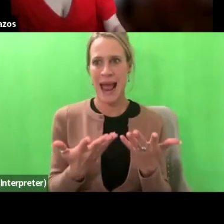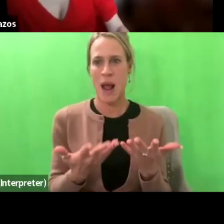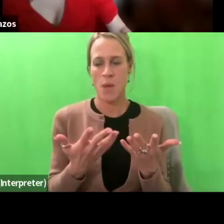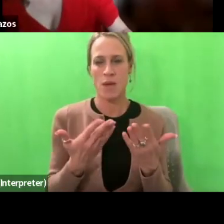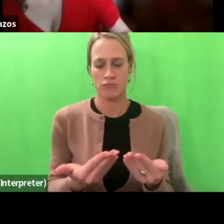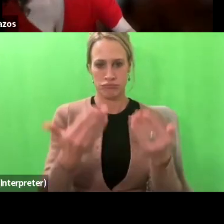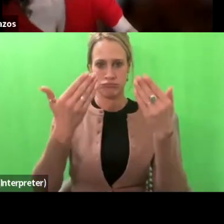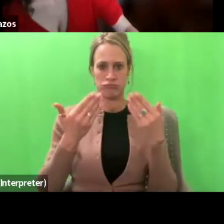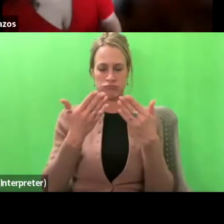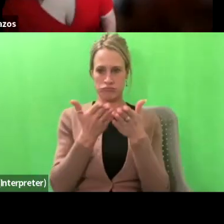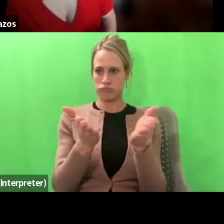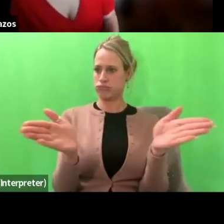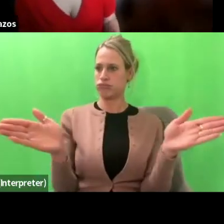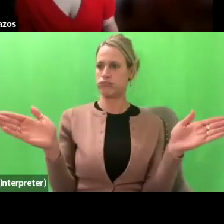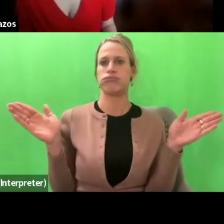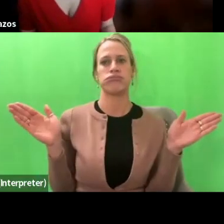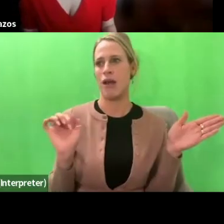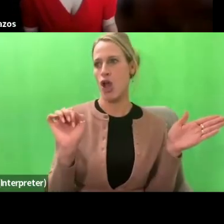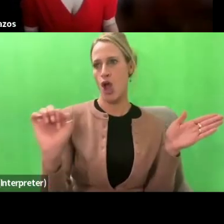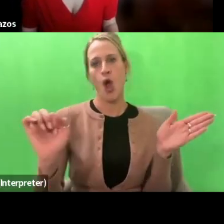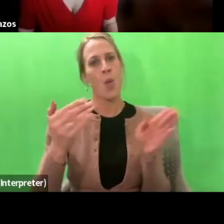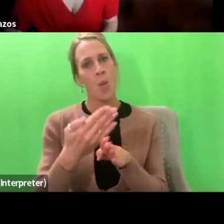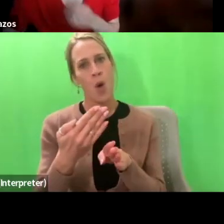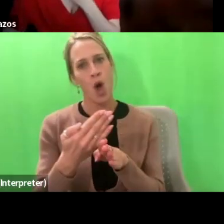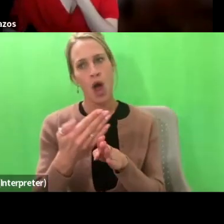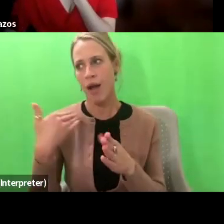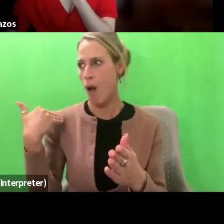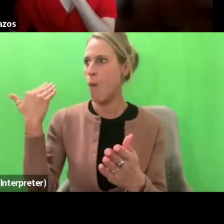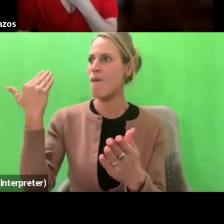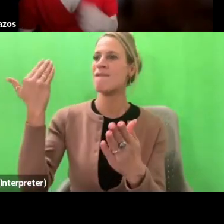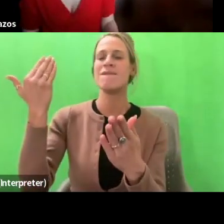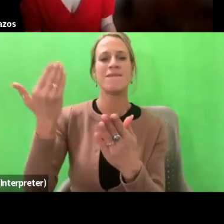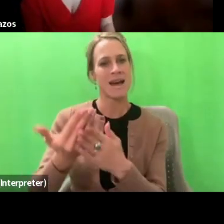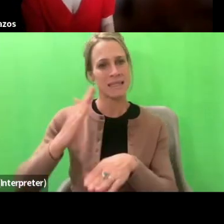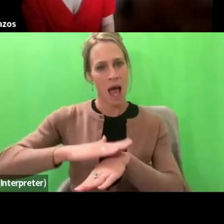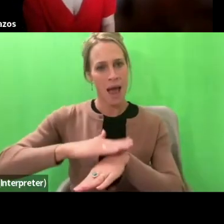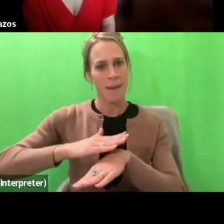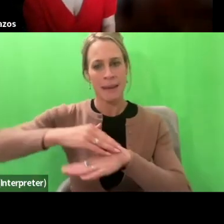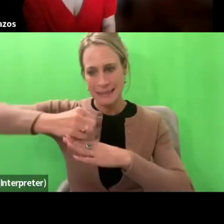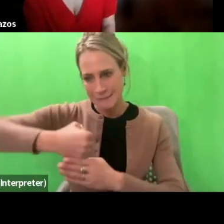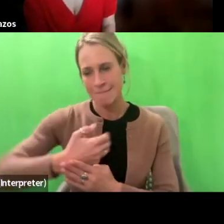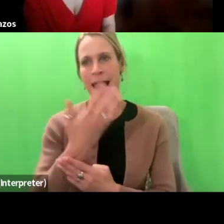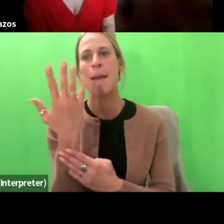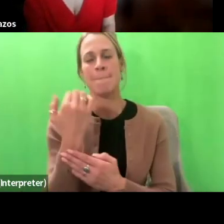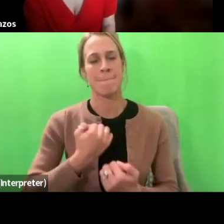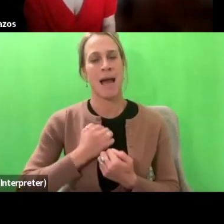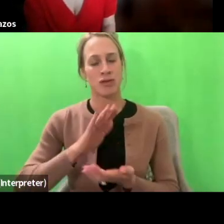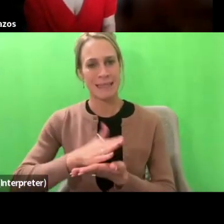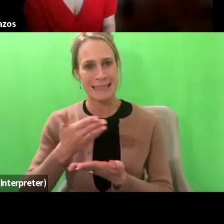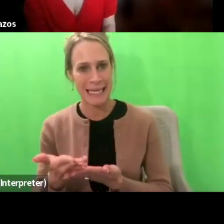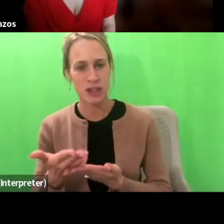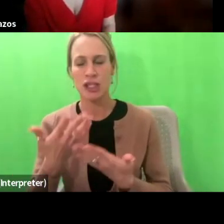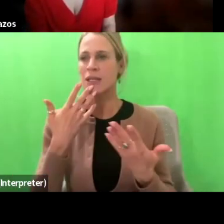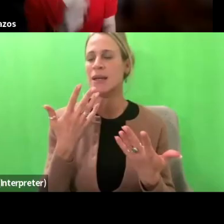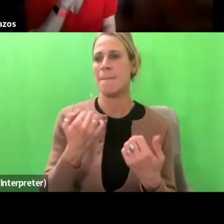see not only the trajectory of Phoebe's work over that period of time, but also of my development as a translator, my development as a